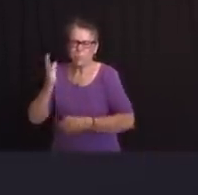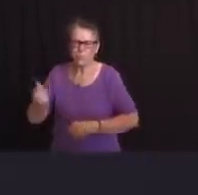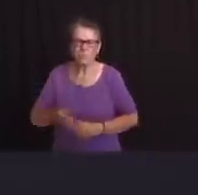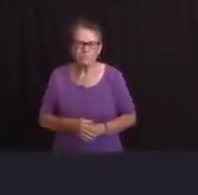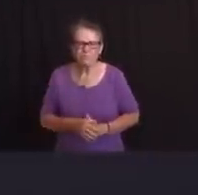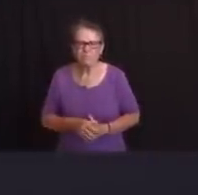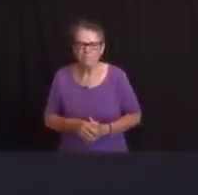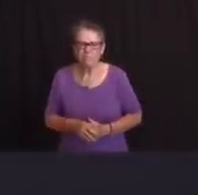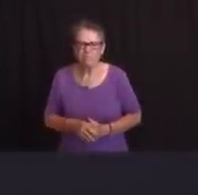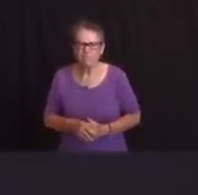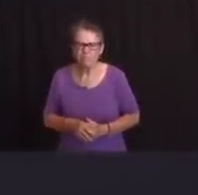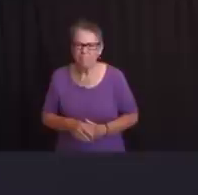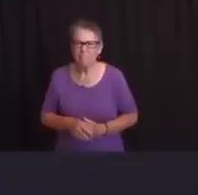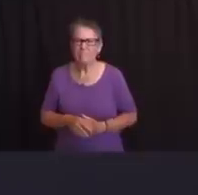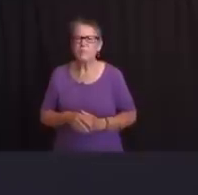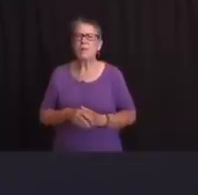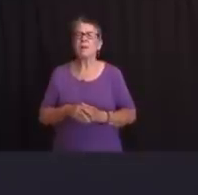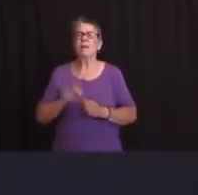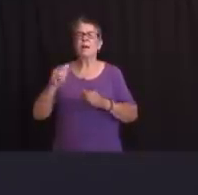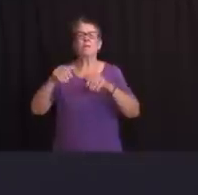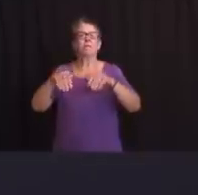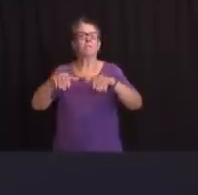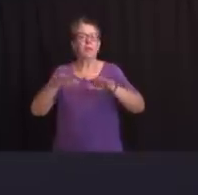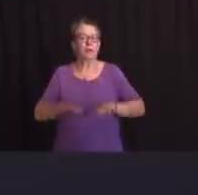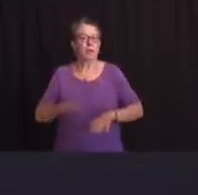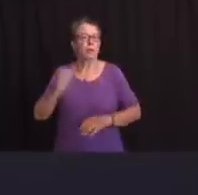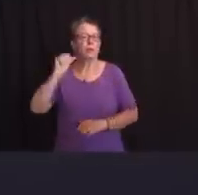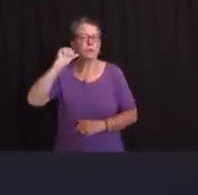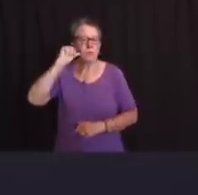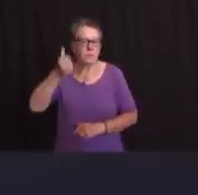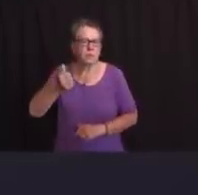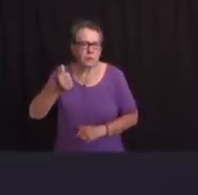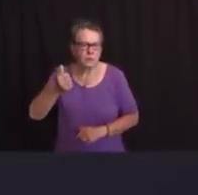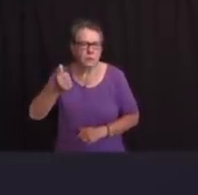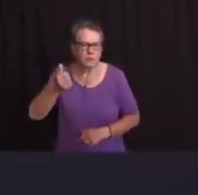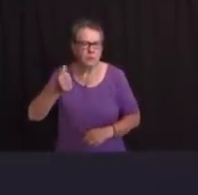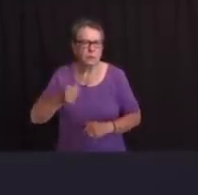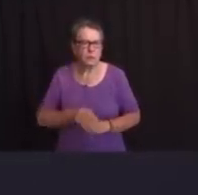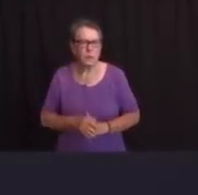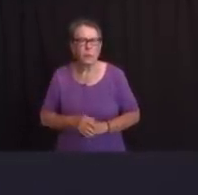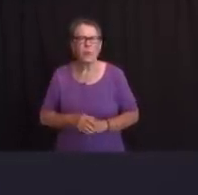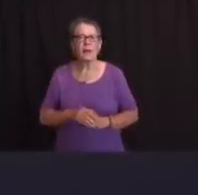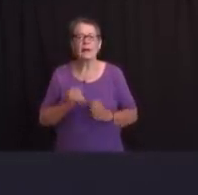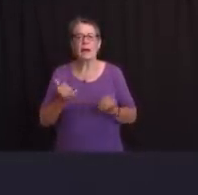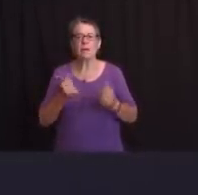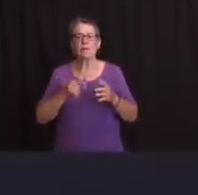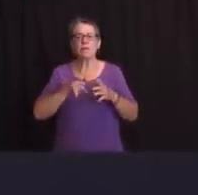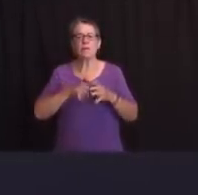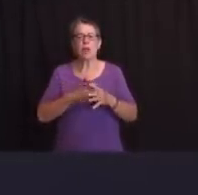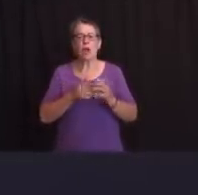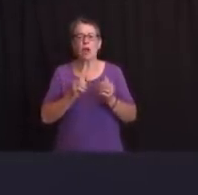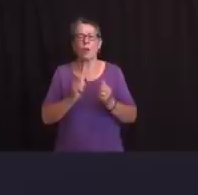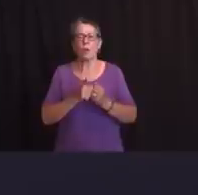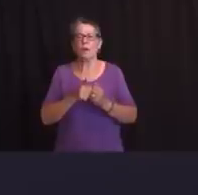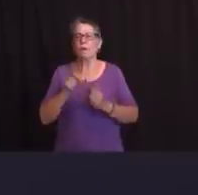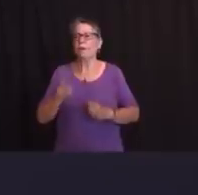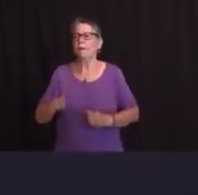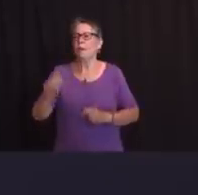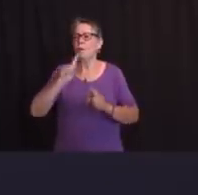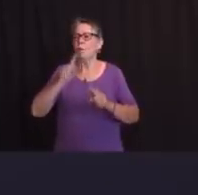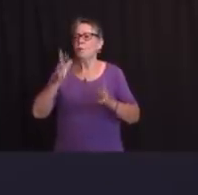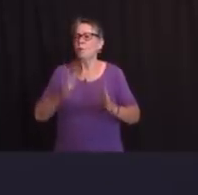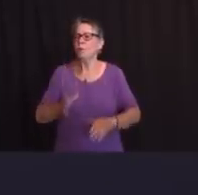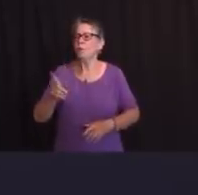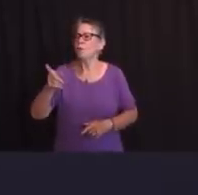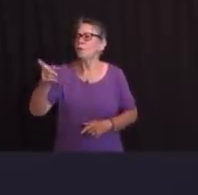to rest tomorrow, I believe, right? Yes, sir. Keep them in your prayers, everybody. We'll start with Elise. Brendan's got the microphone. I think we'll be in